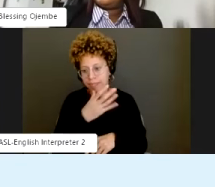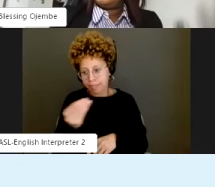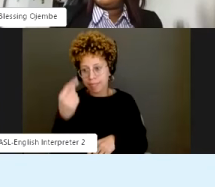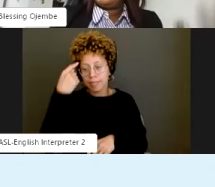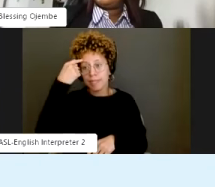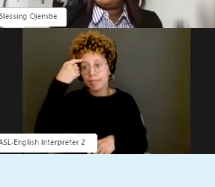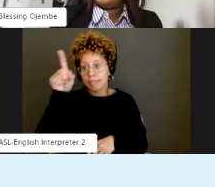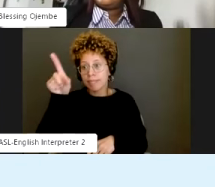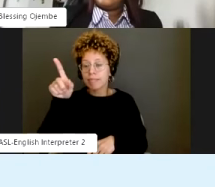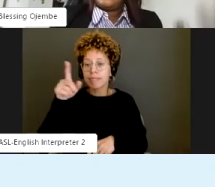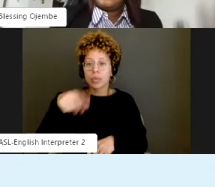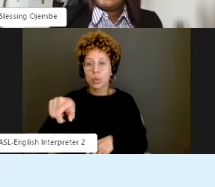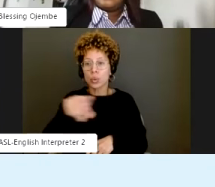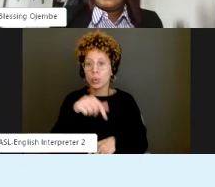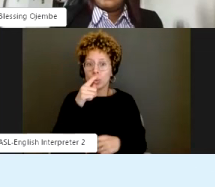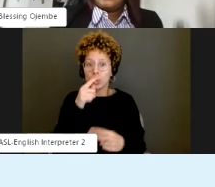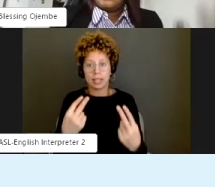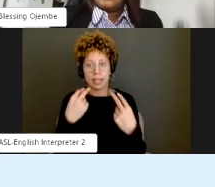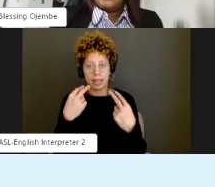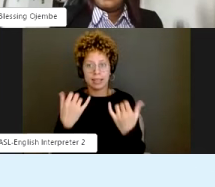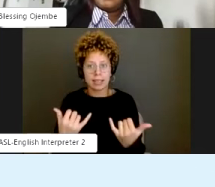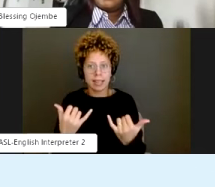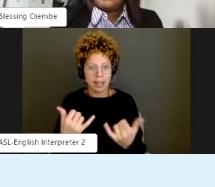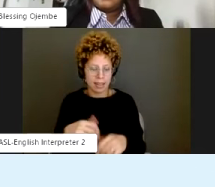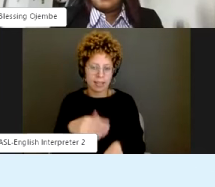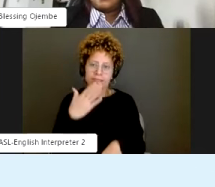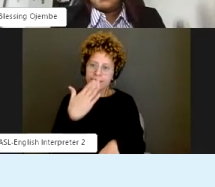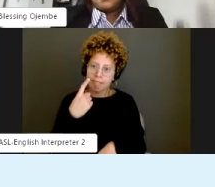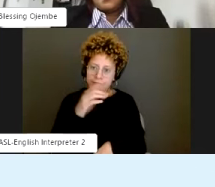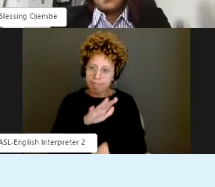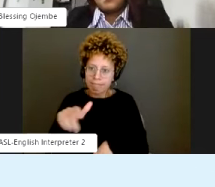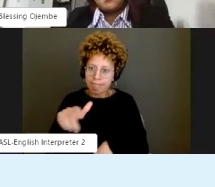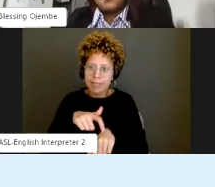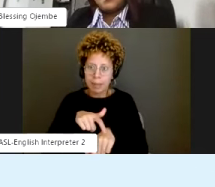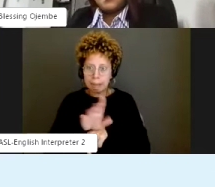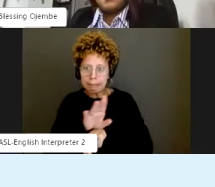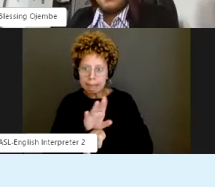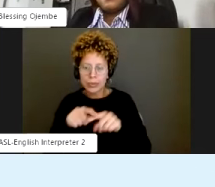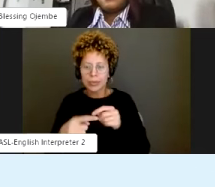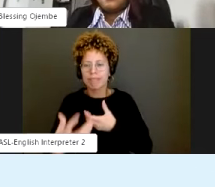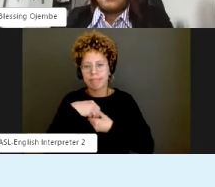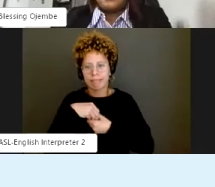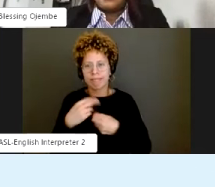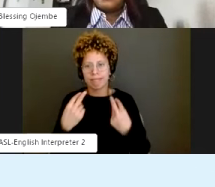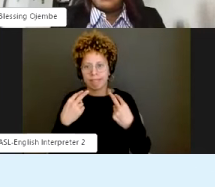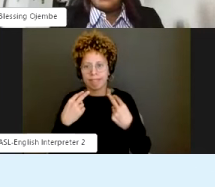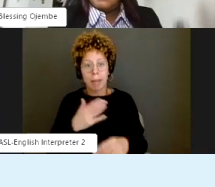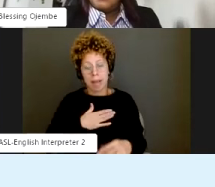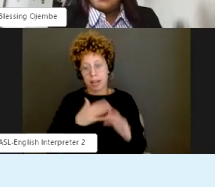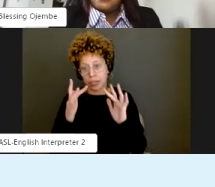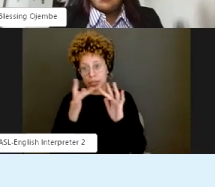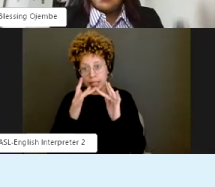you that all have attended, thank you for taking the time out of your busy schedules to participate. This is my contact